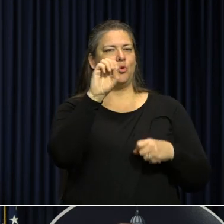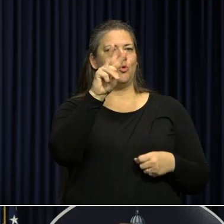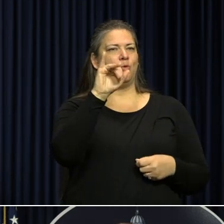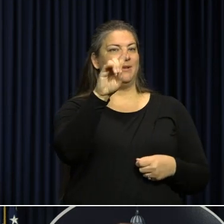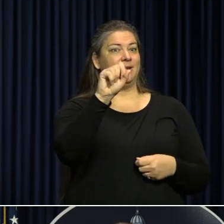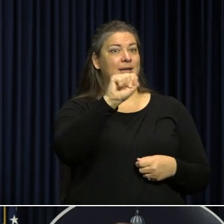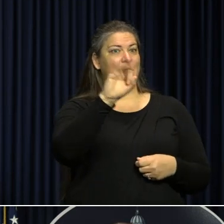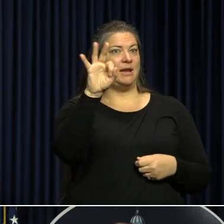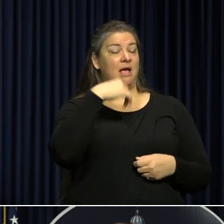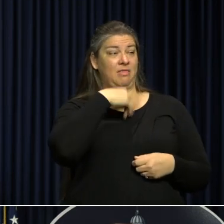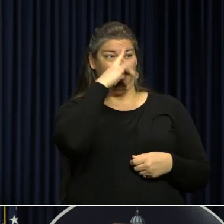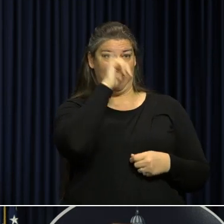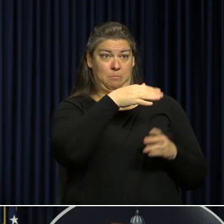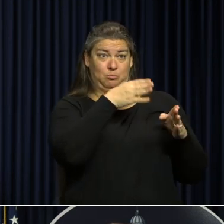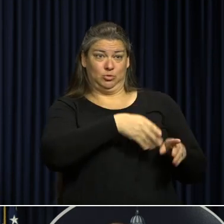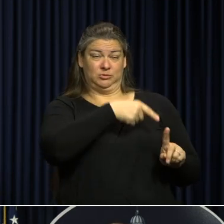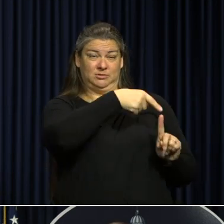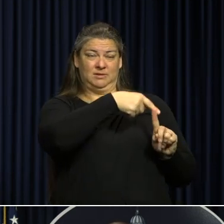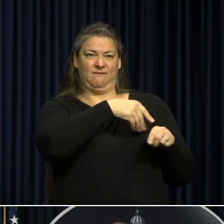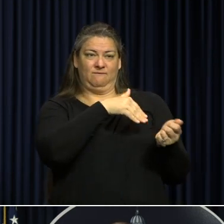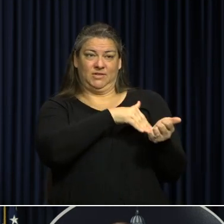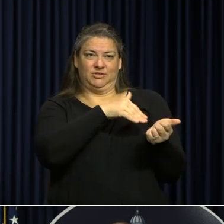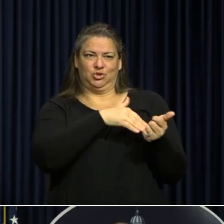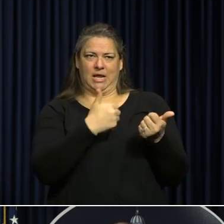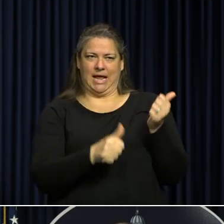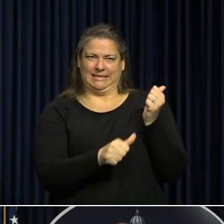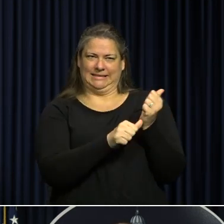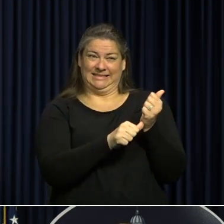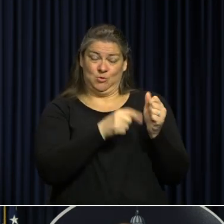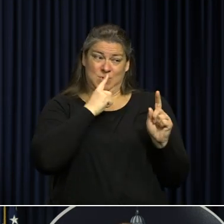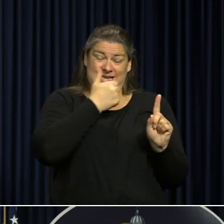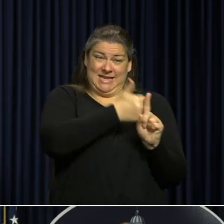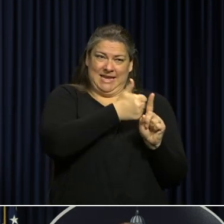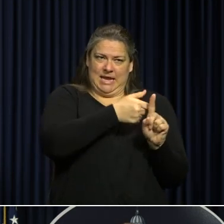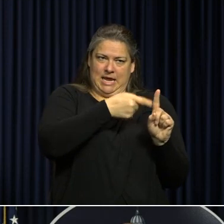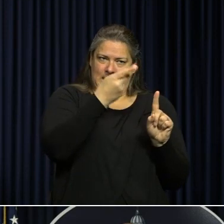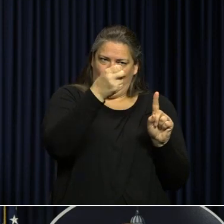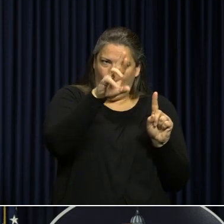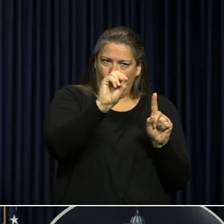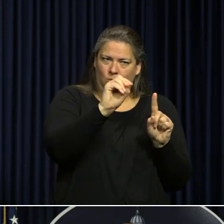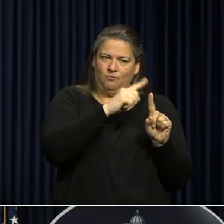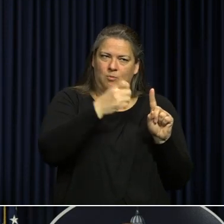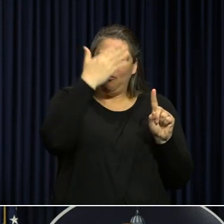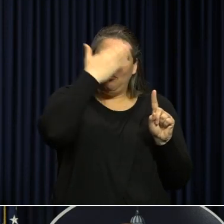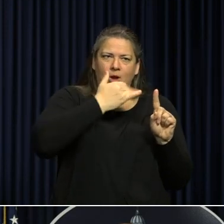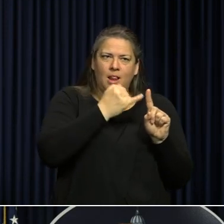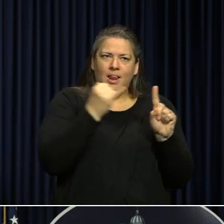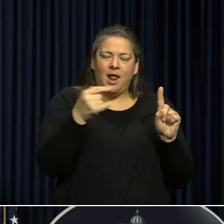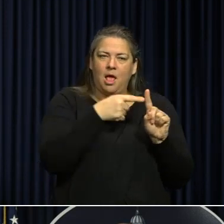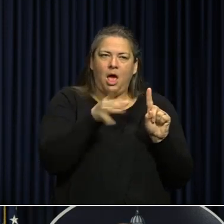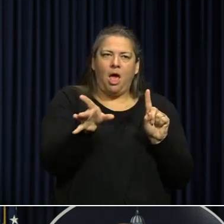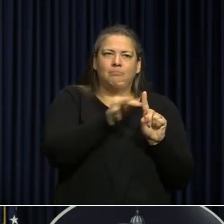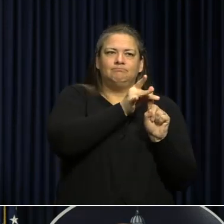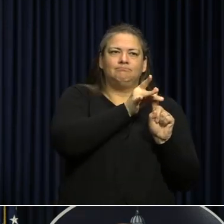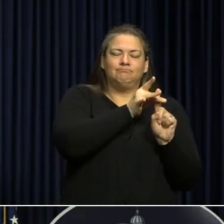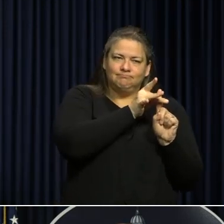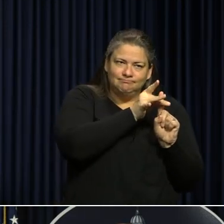a physician's assistant. So this is one of our heroes that has been on the front lines that contracted it and